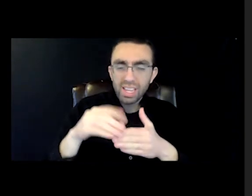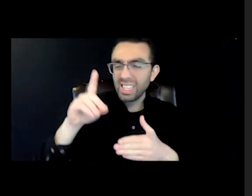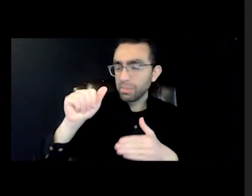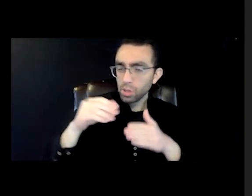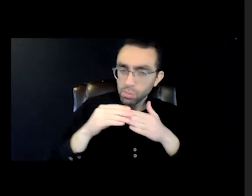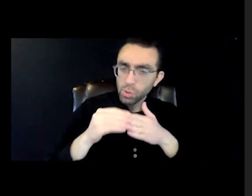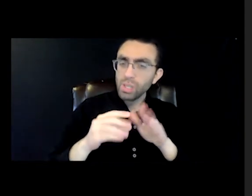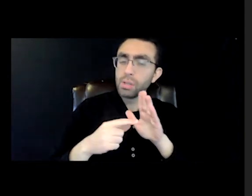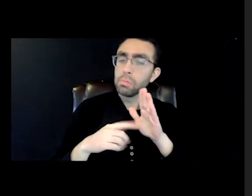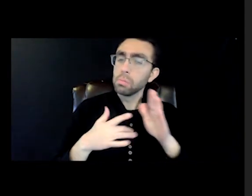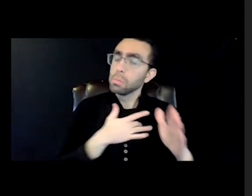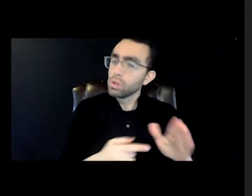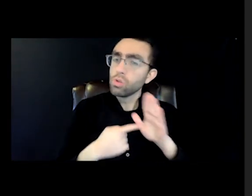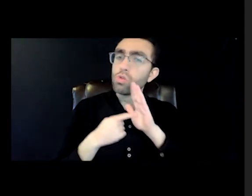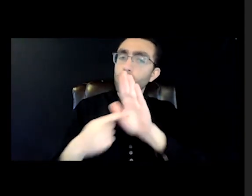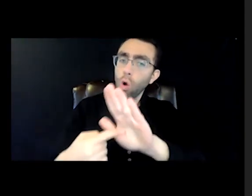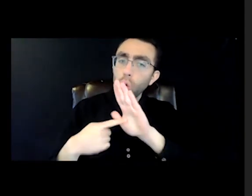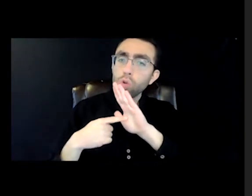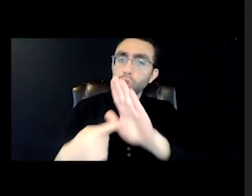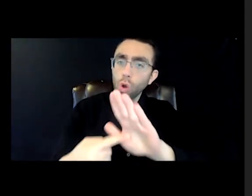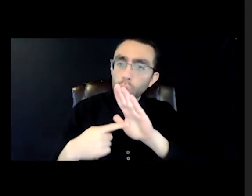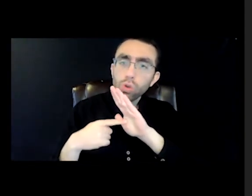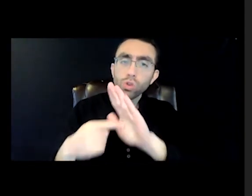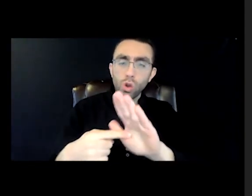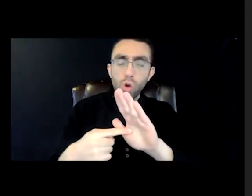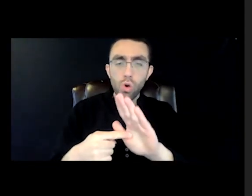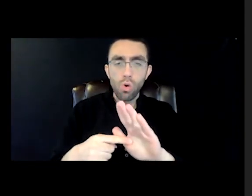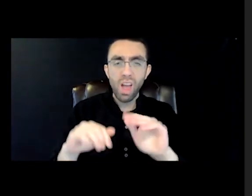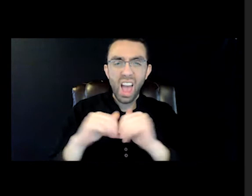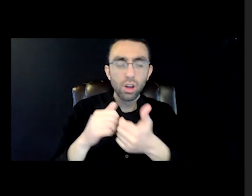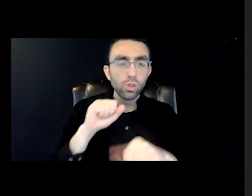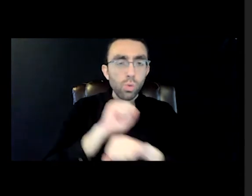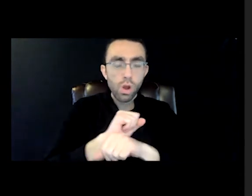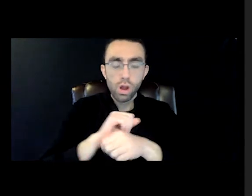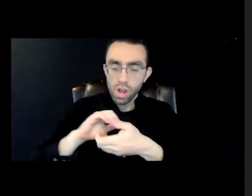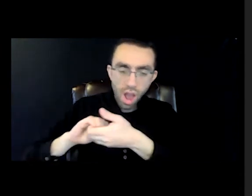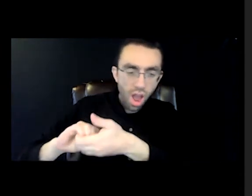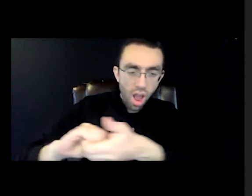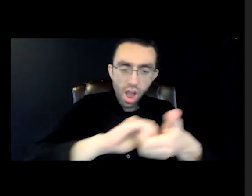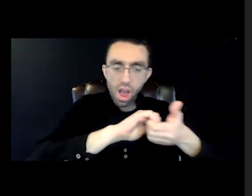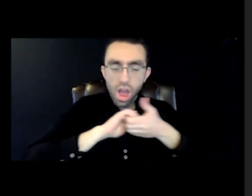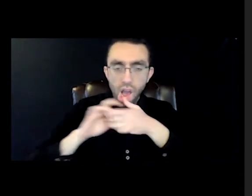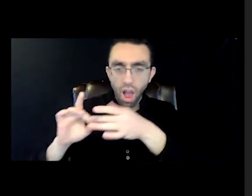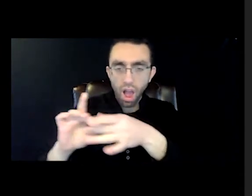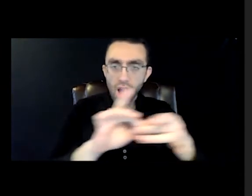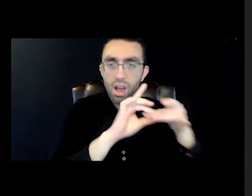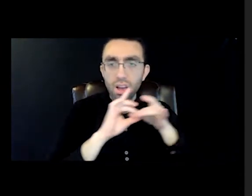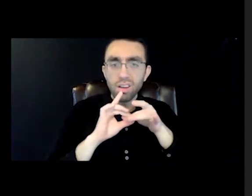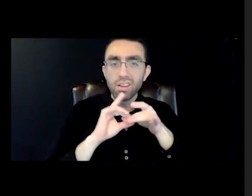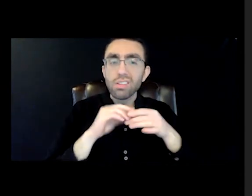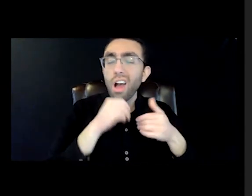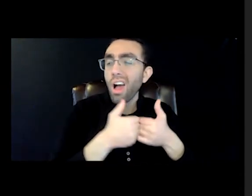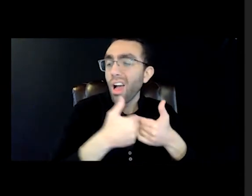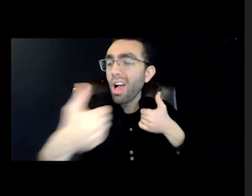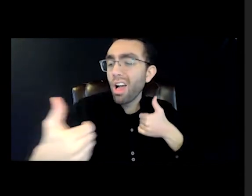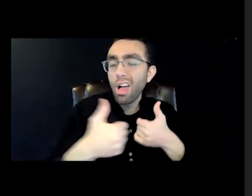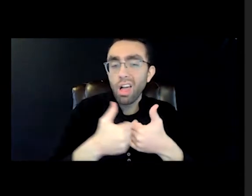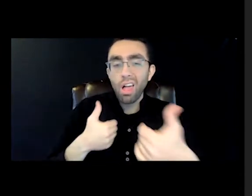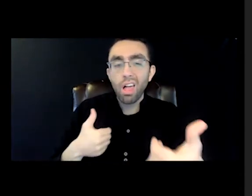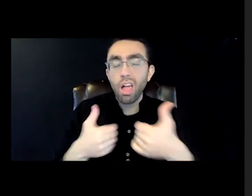showing us how to work in ways that are interconnected and interwoven, and not sort of like getting outside